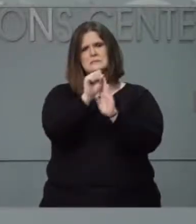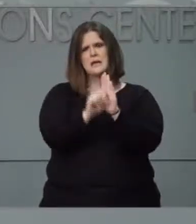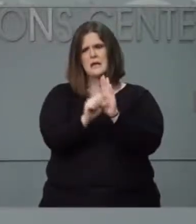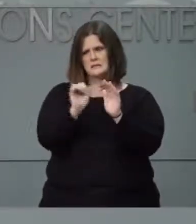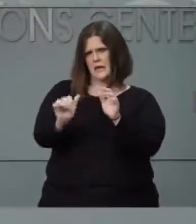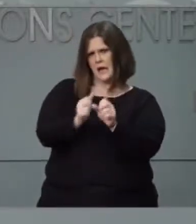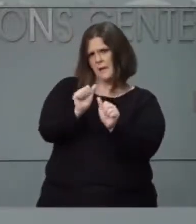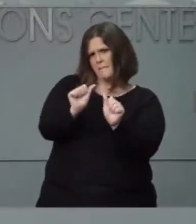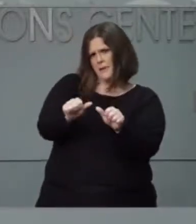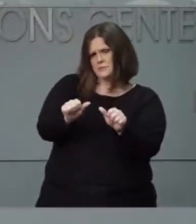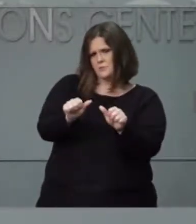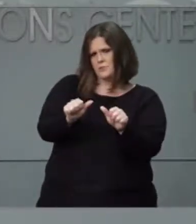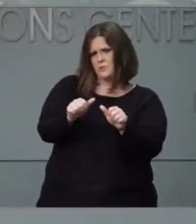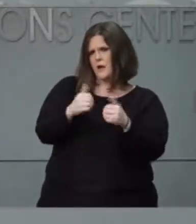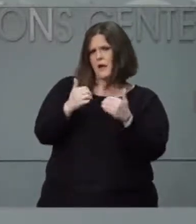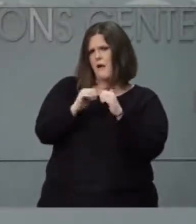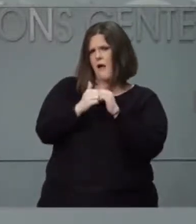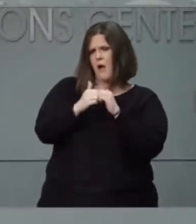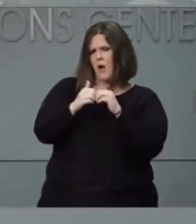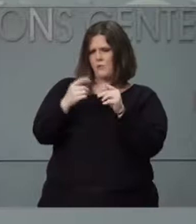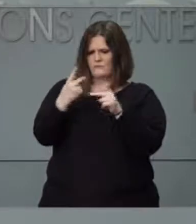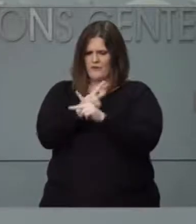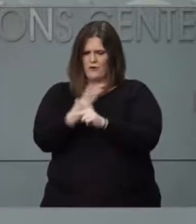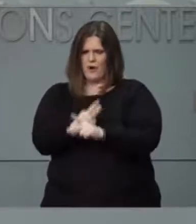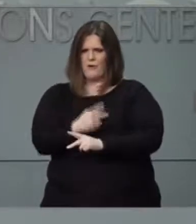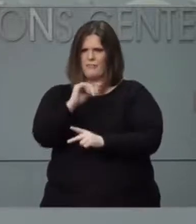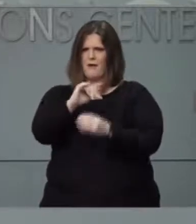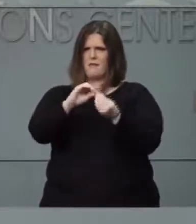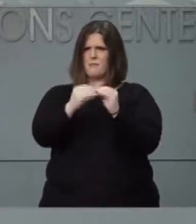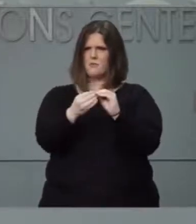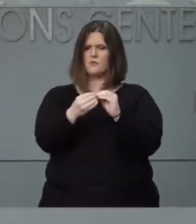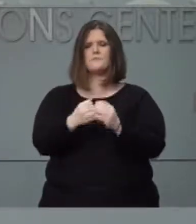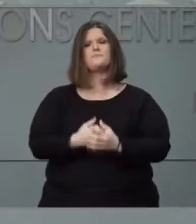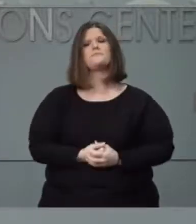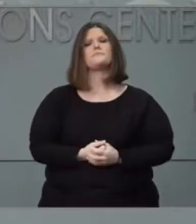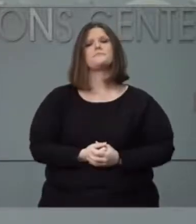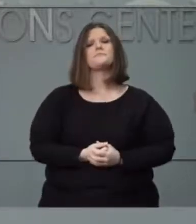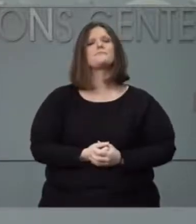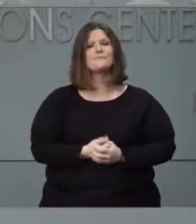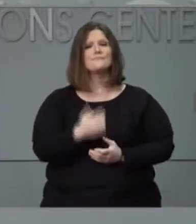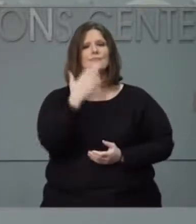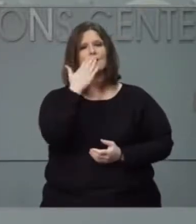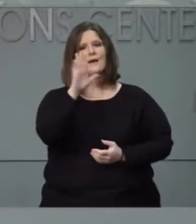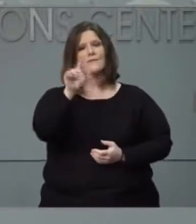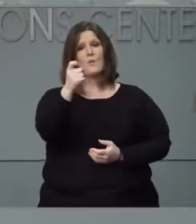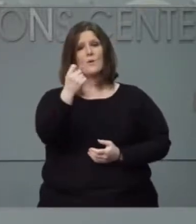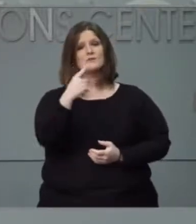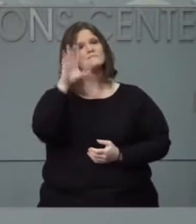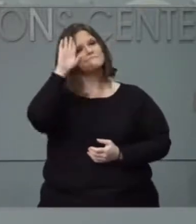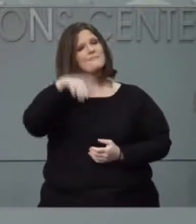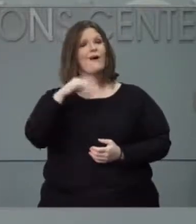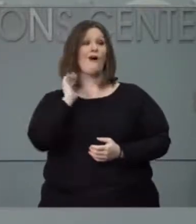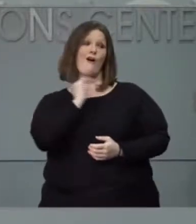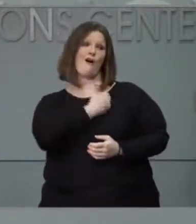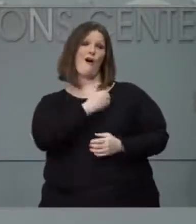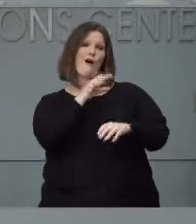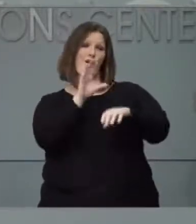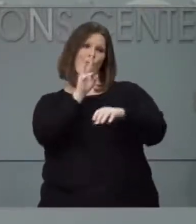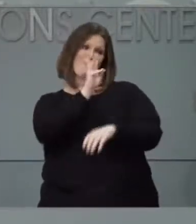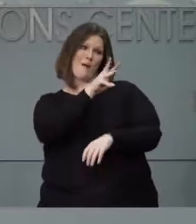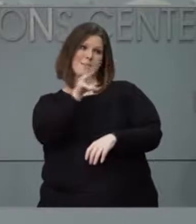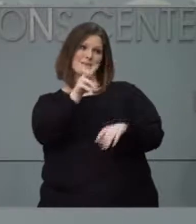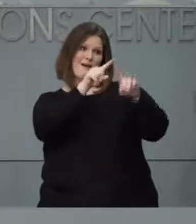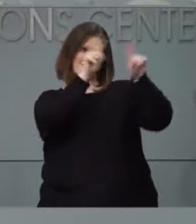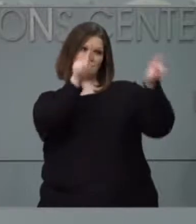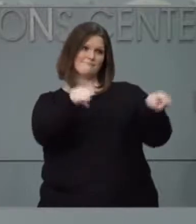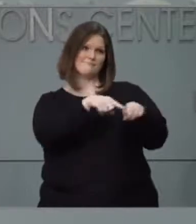might come along with doing that? Well, thanks for that. As you know, our dashboard has received many awards for the level of